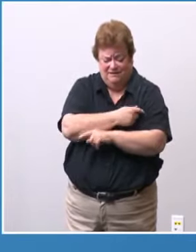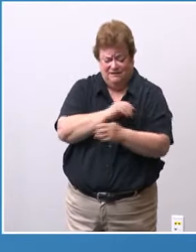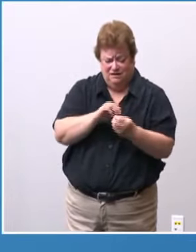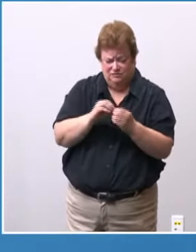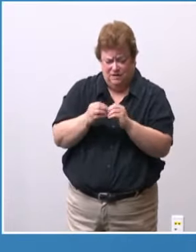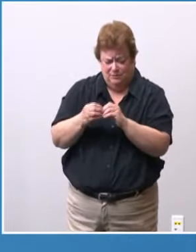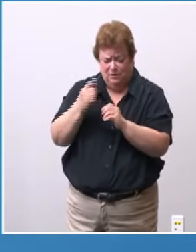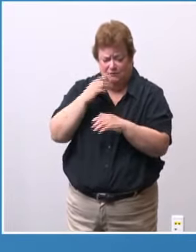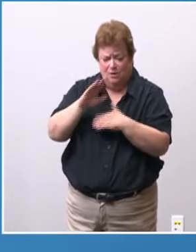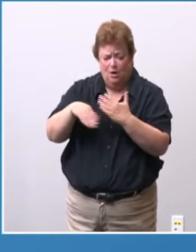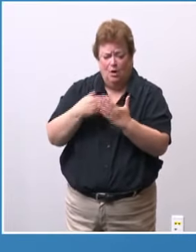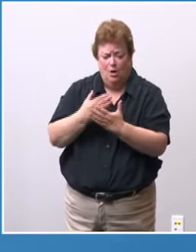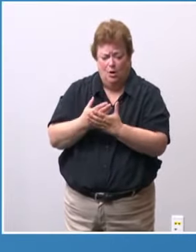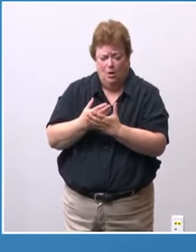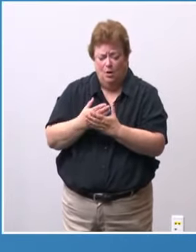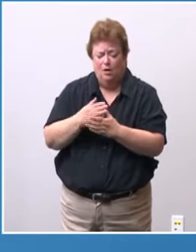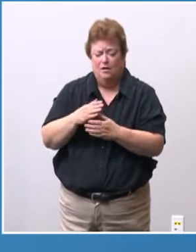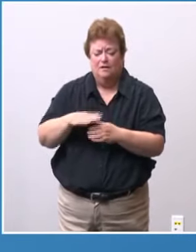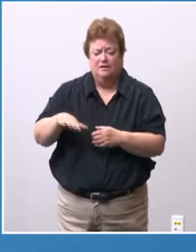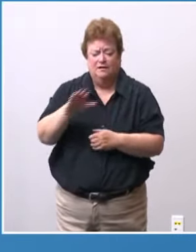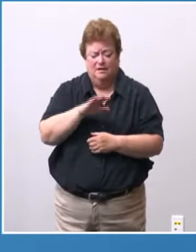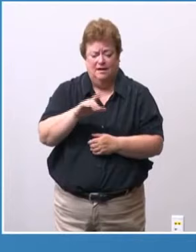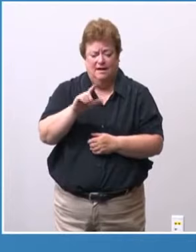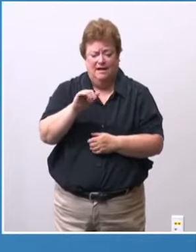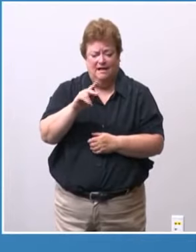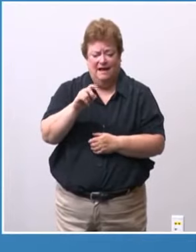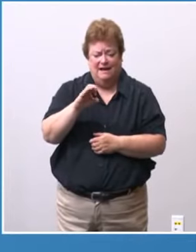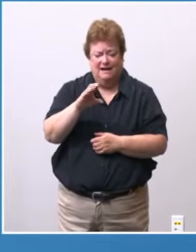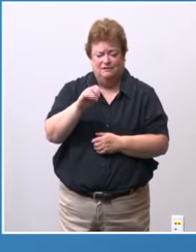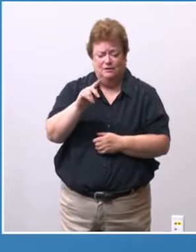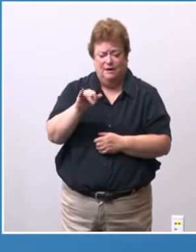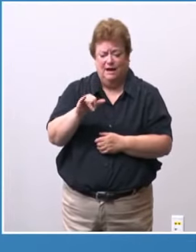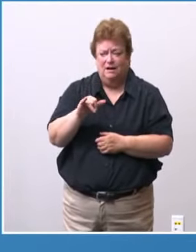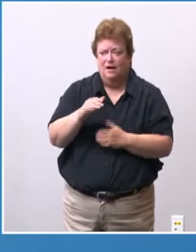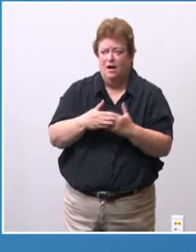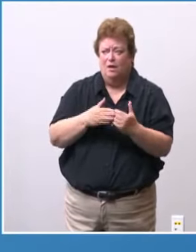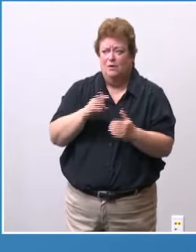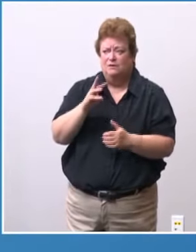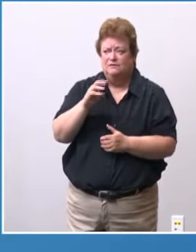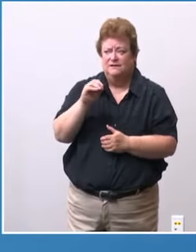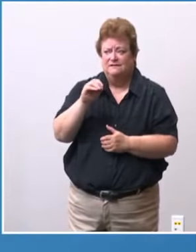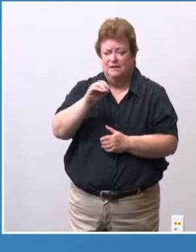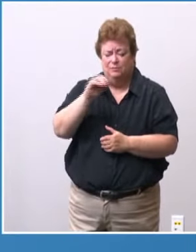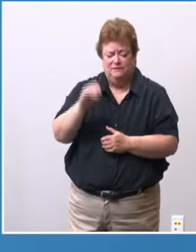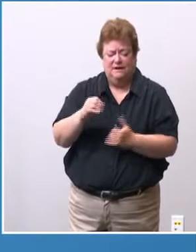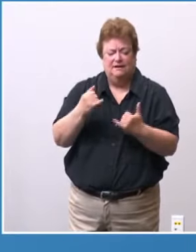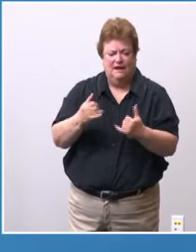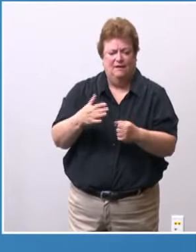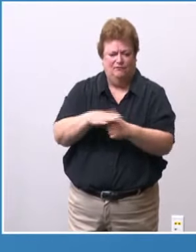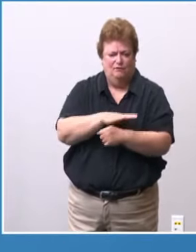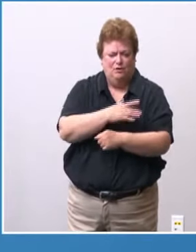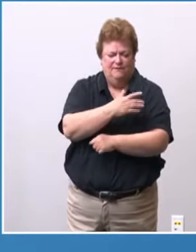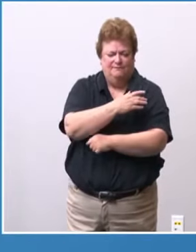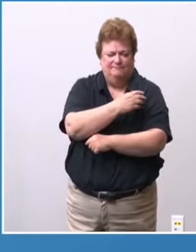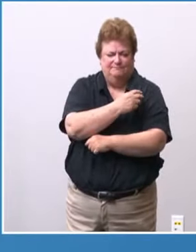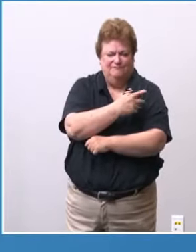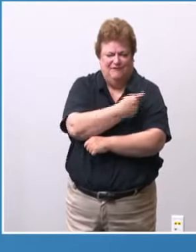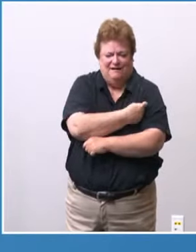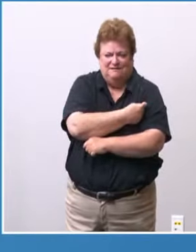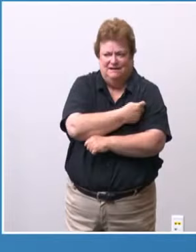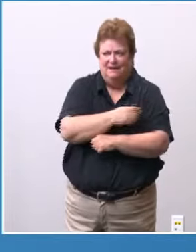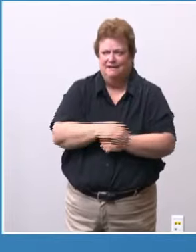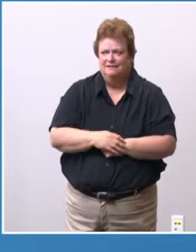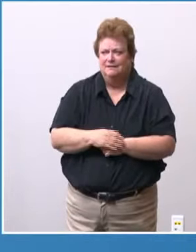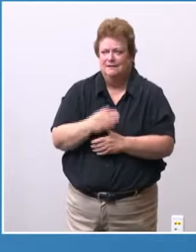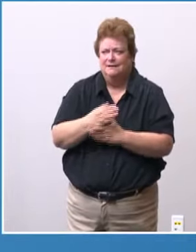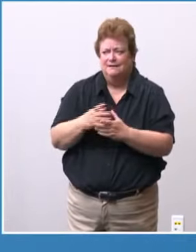all 319,000 Lancaster County residents, almost 60% are fully vaccinated. Some of those who